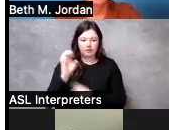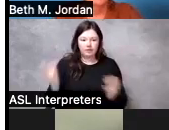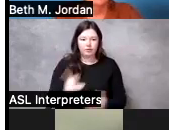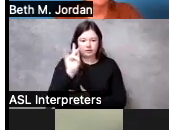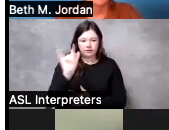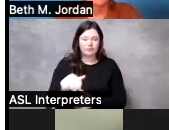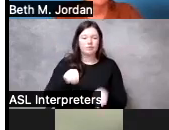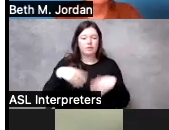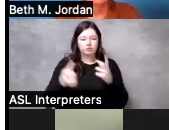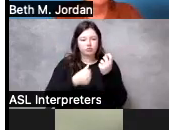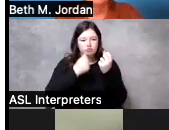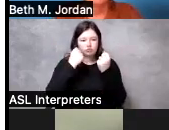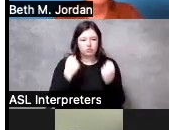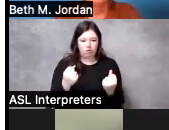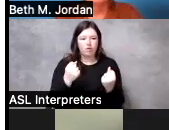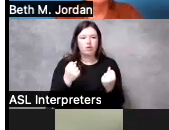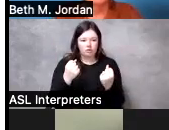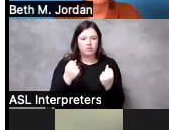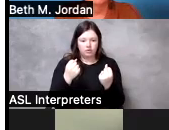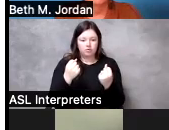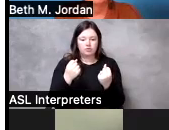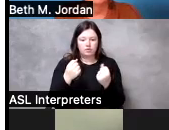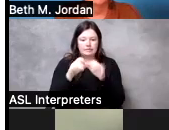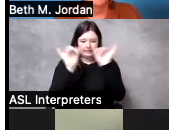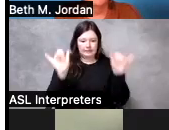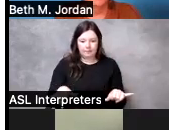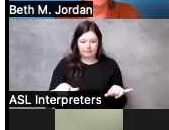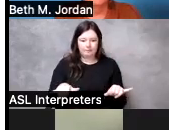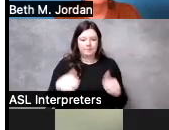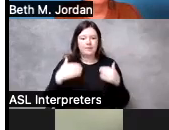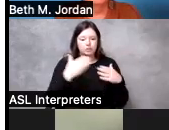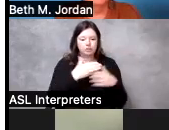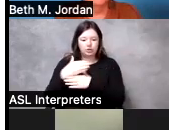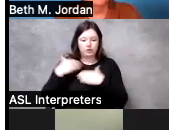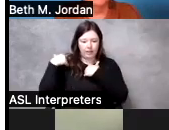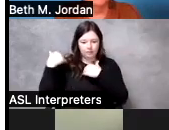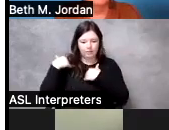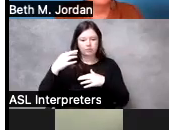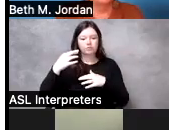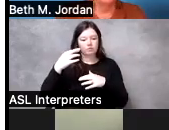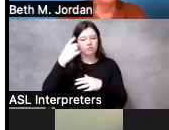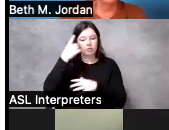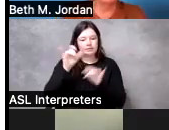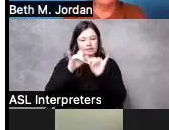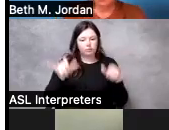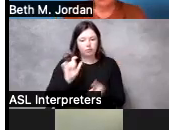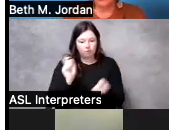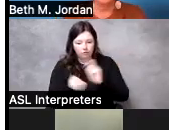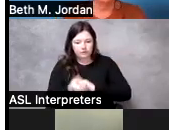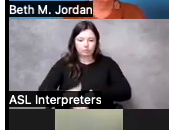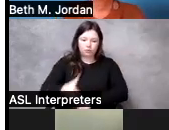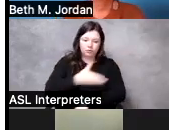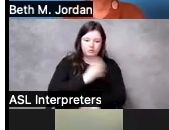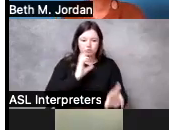there is shared accountability and responsibility for system reforms, improvements, and responses, including those that emerge